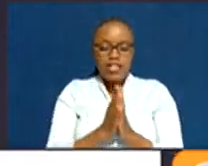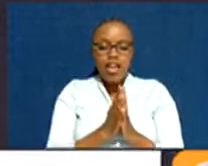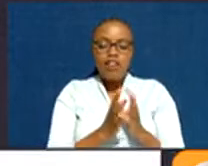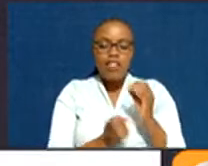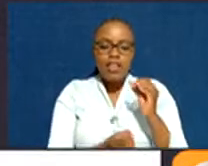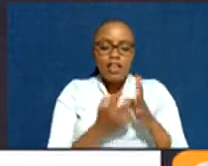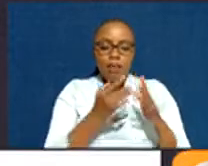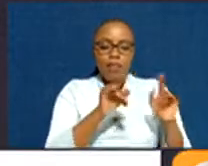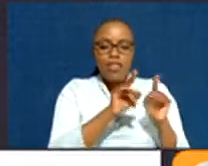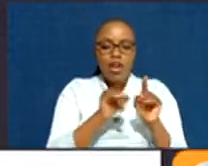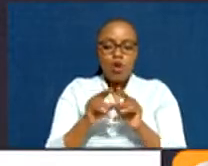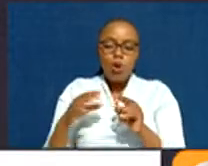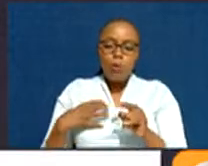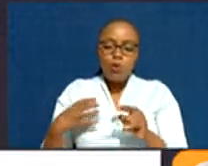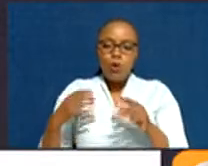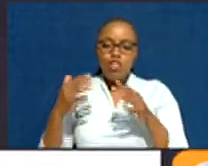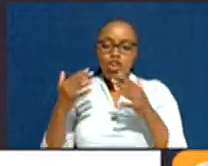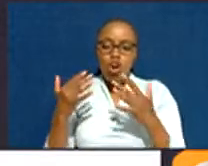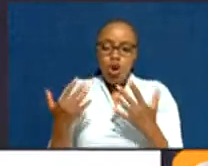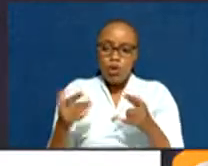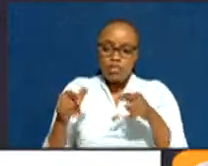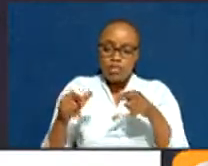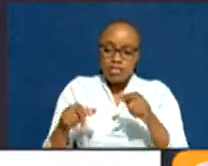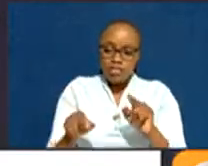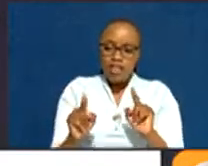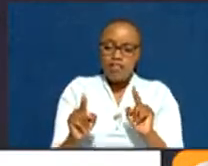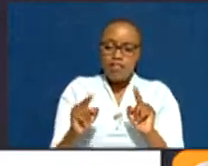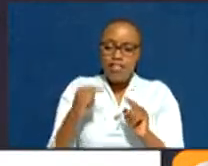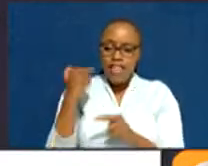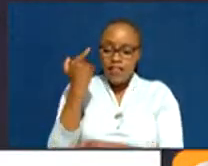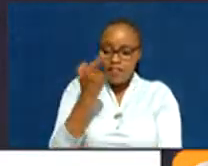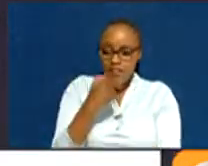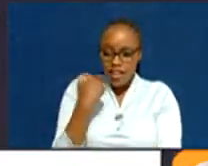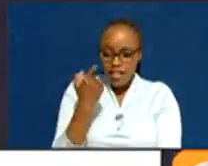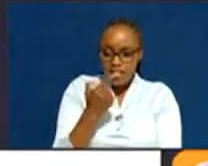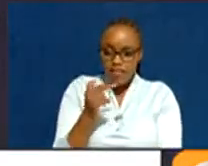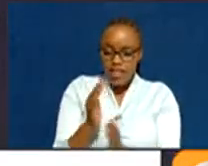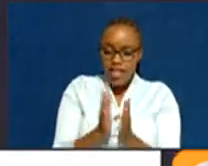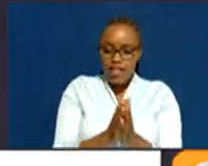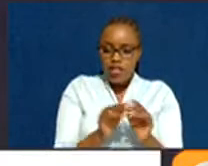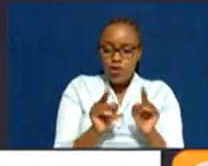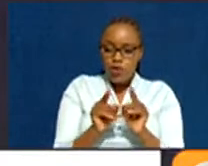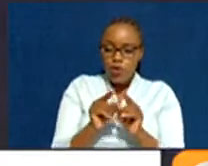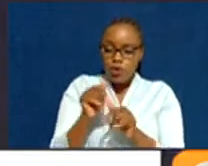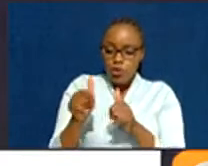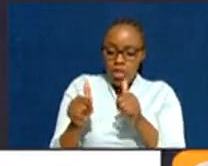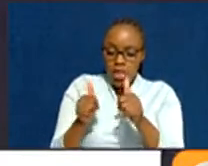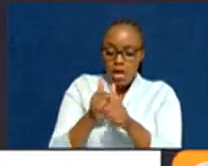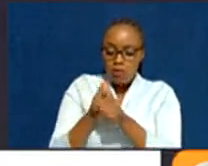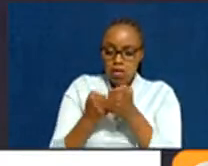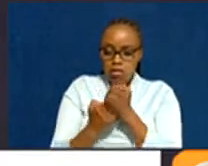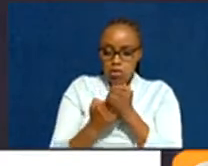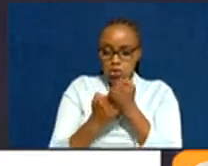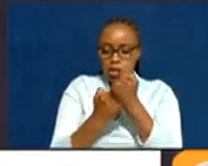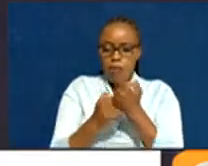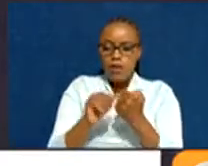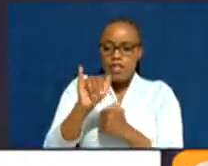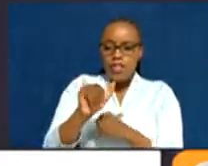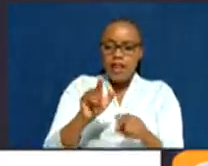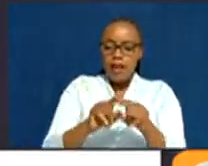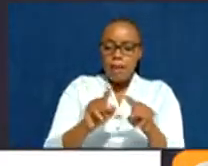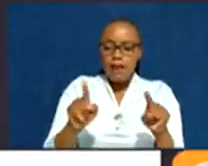Commonwealth, or rather she was the face and the force behind it. But I think it's in